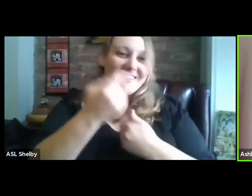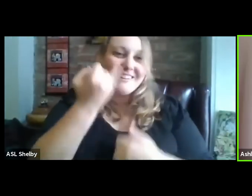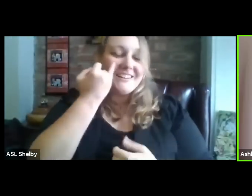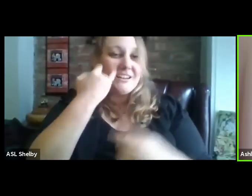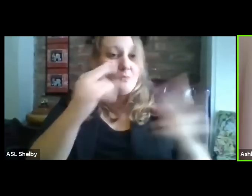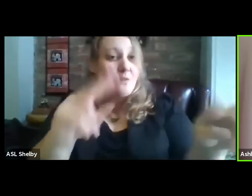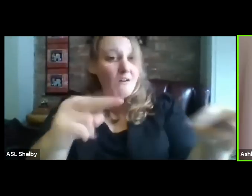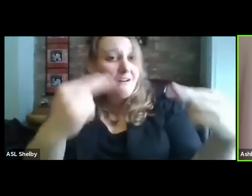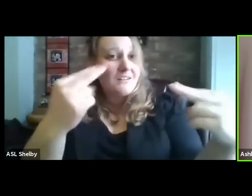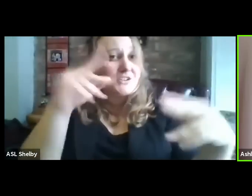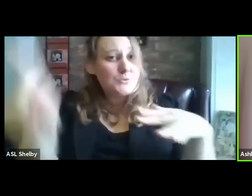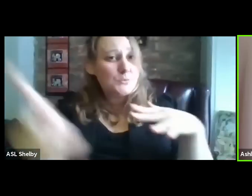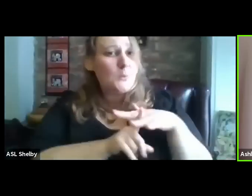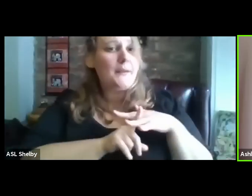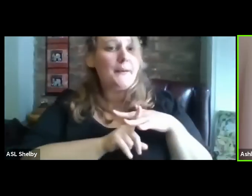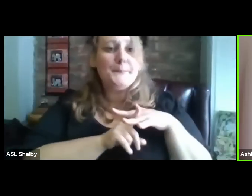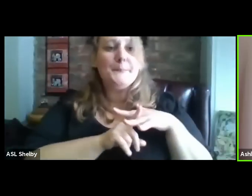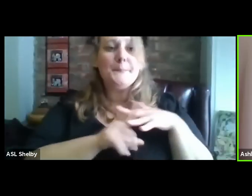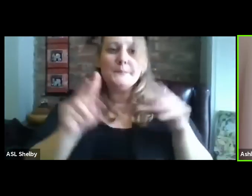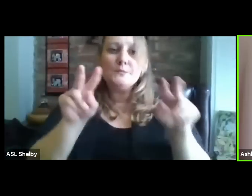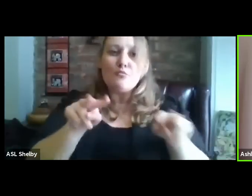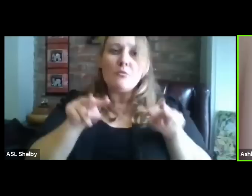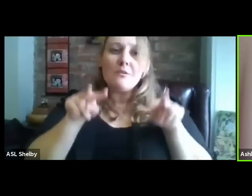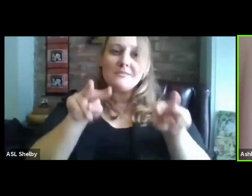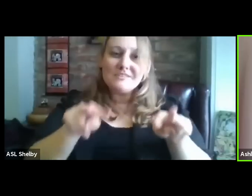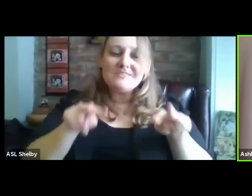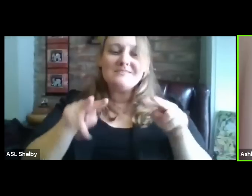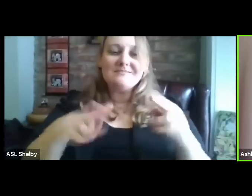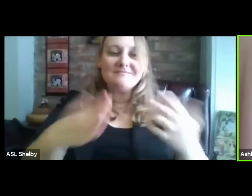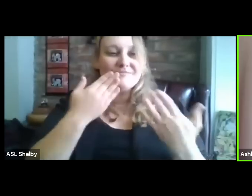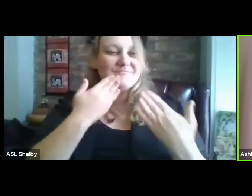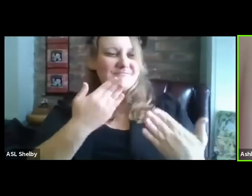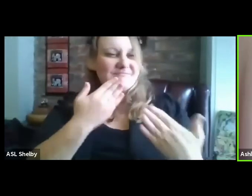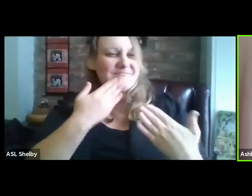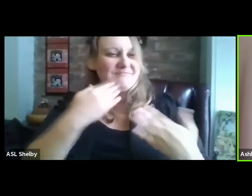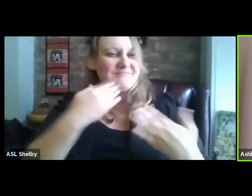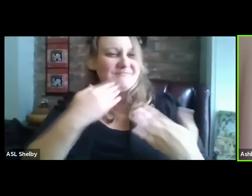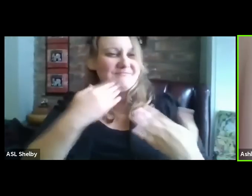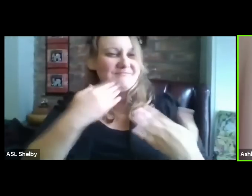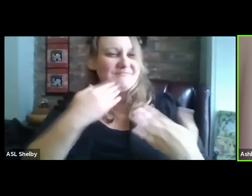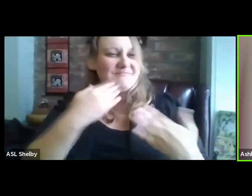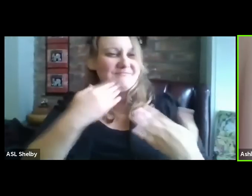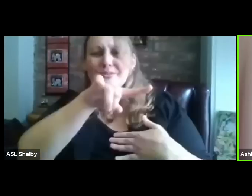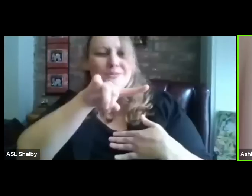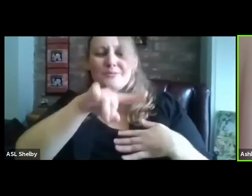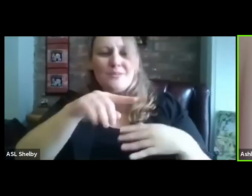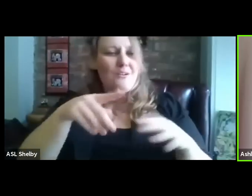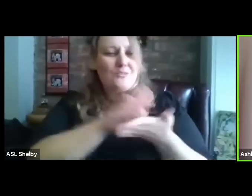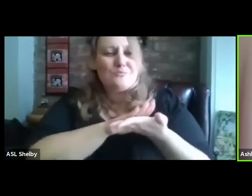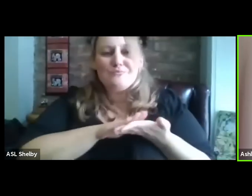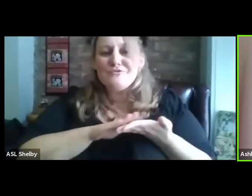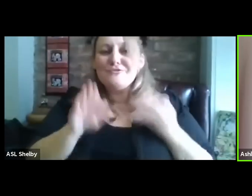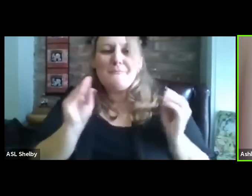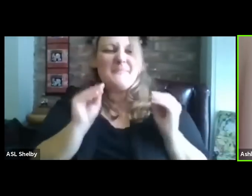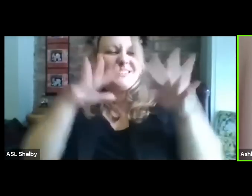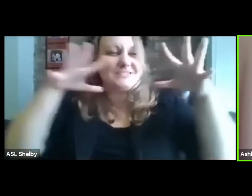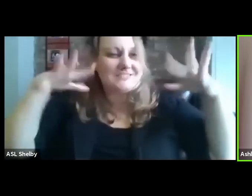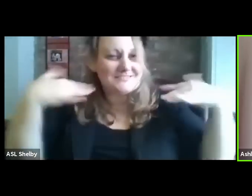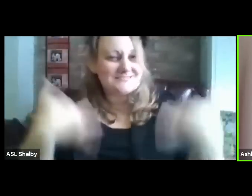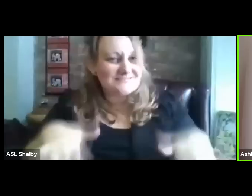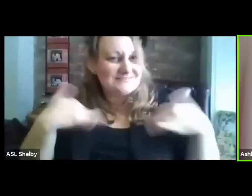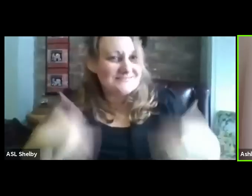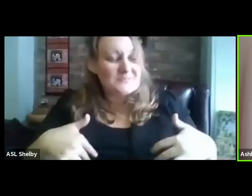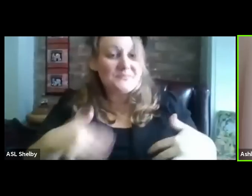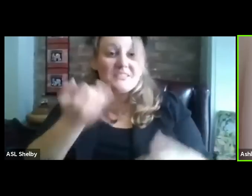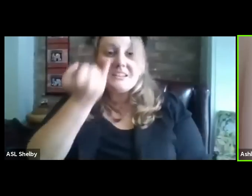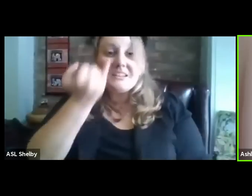held space, and gathered with us. Y'all are pure fucking magic. If you want to follow any of our